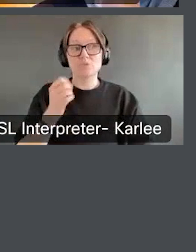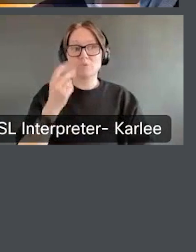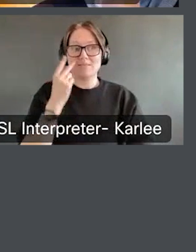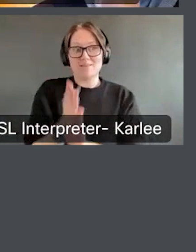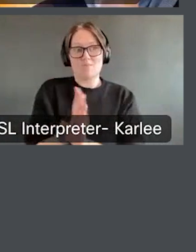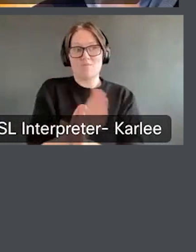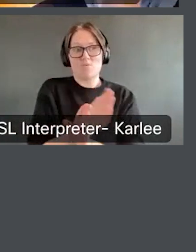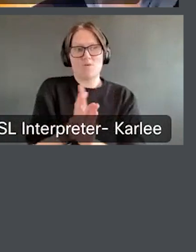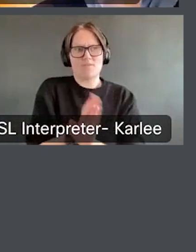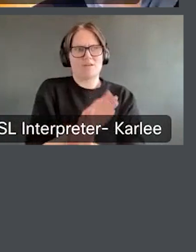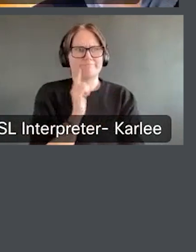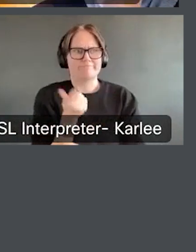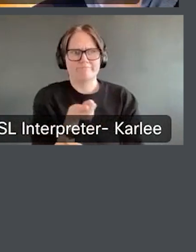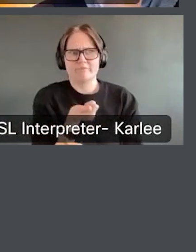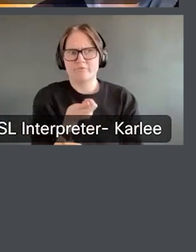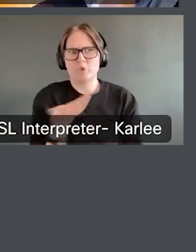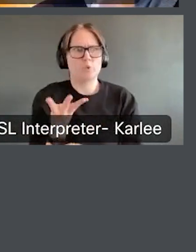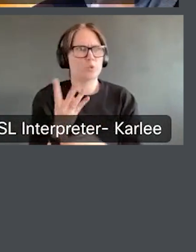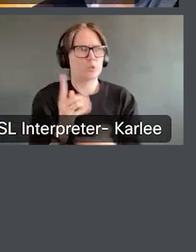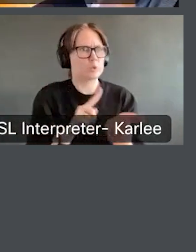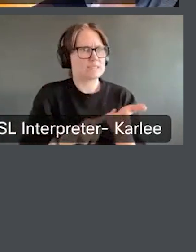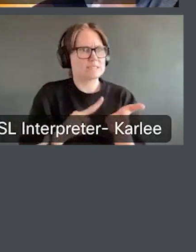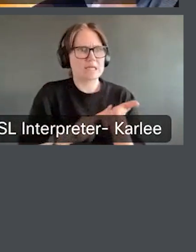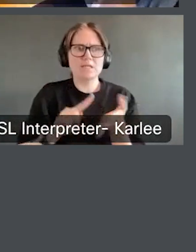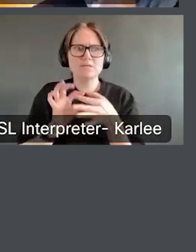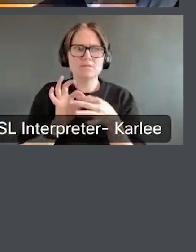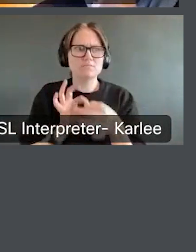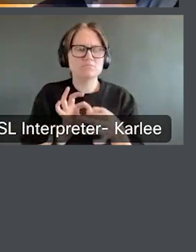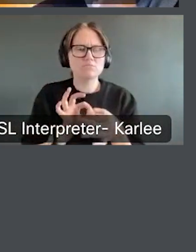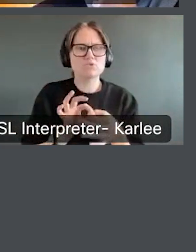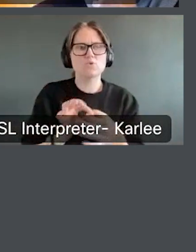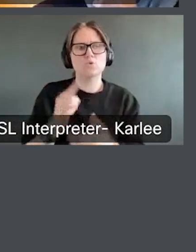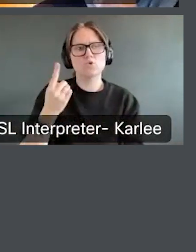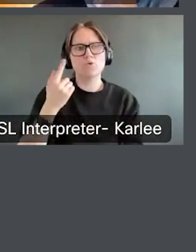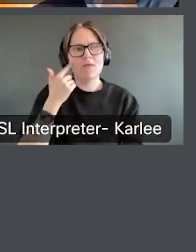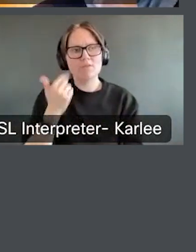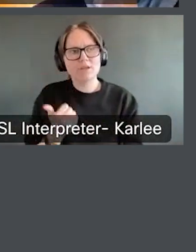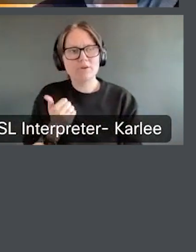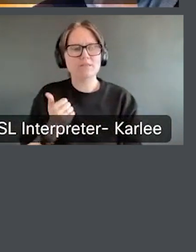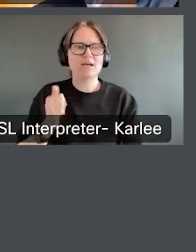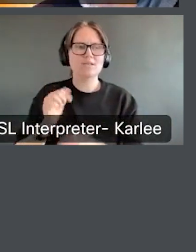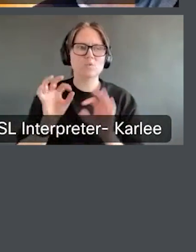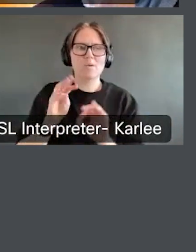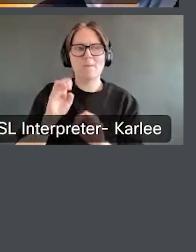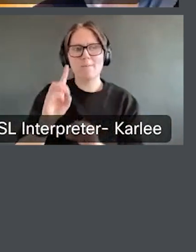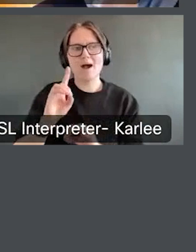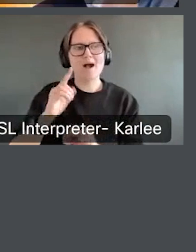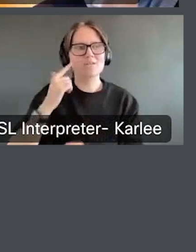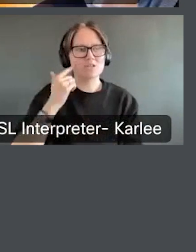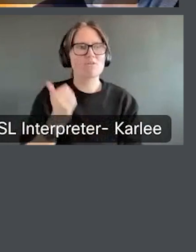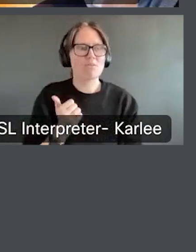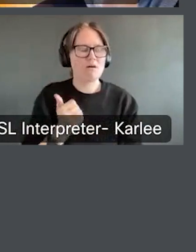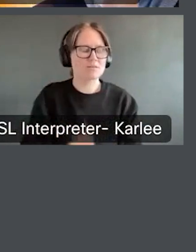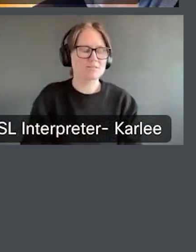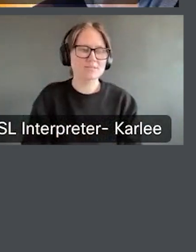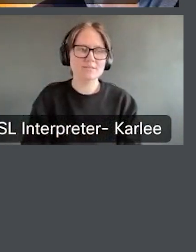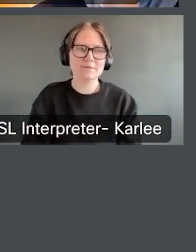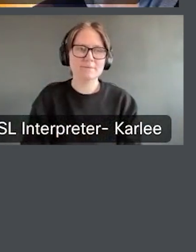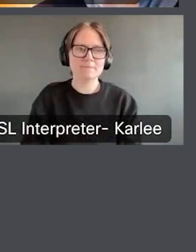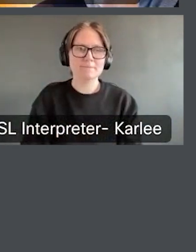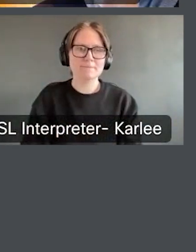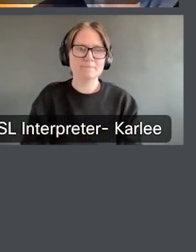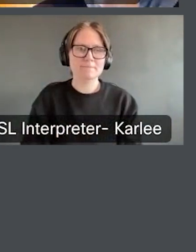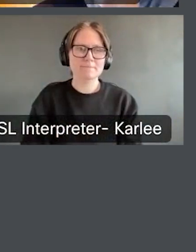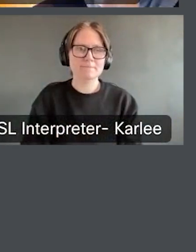on unilateral and mild degrees of hearing loss. And those were primarily